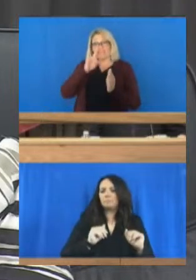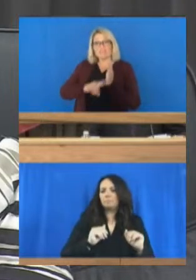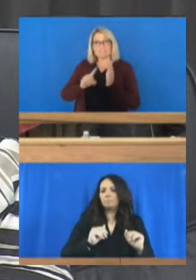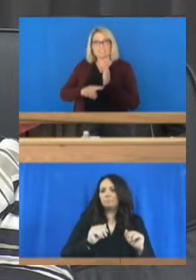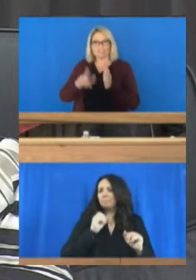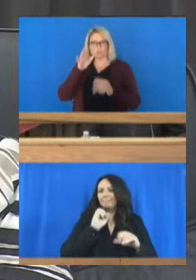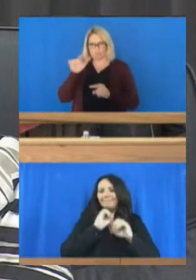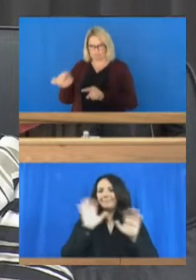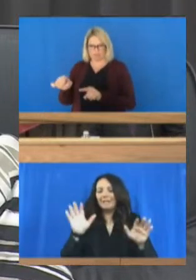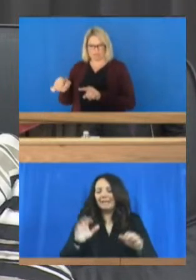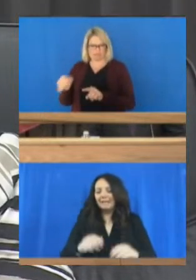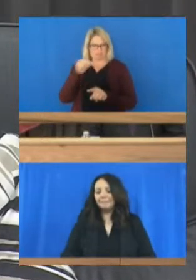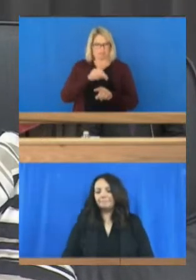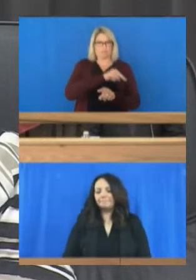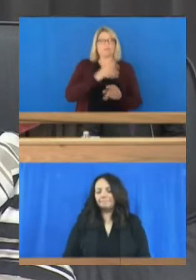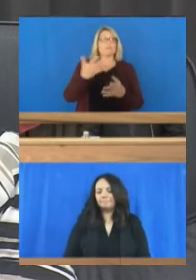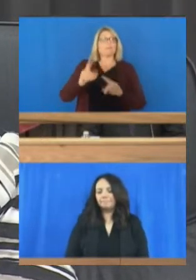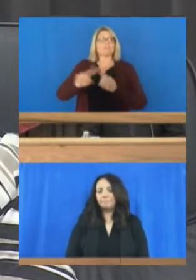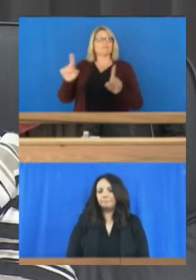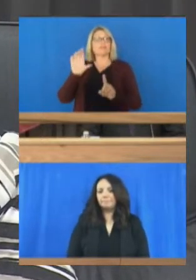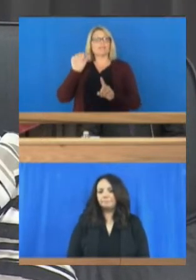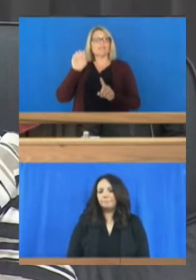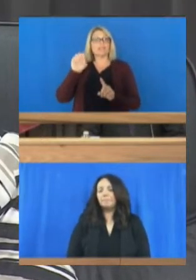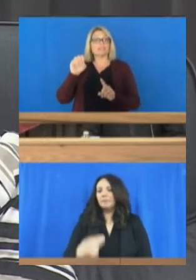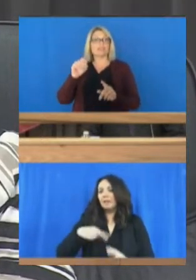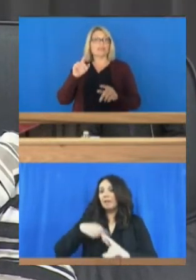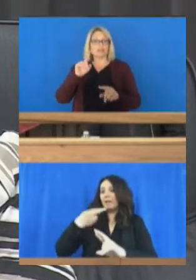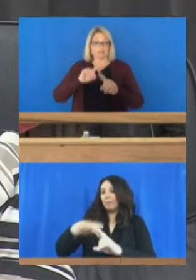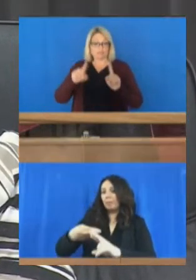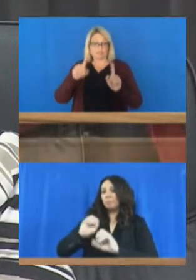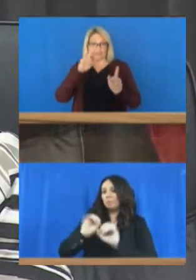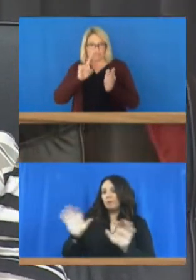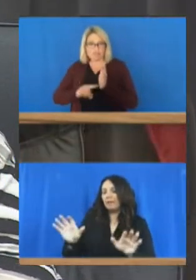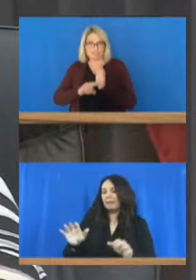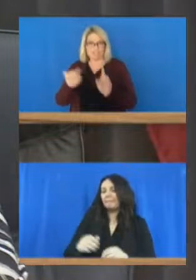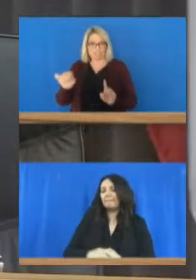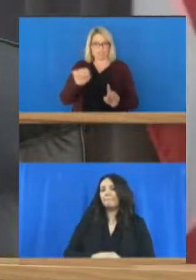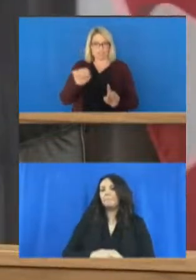advice that I would go with until a public health nurse can clarify and follow up.